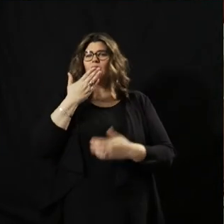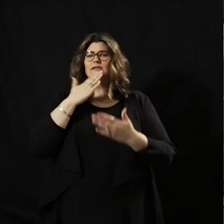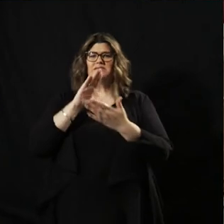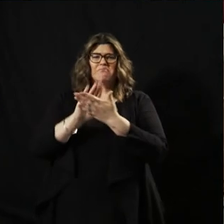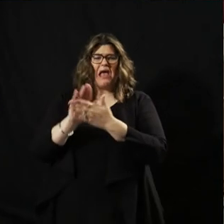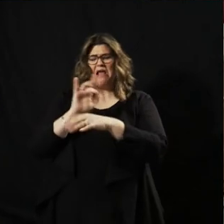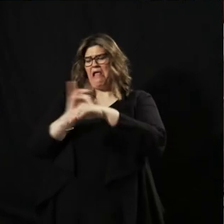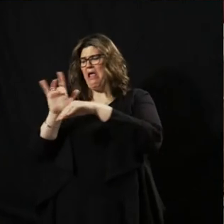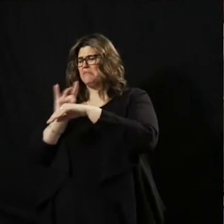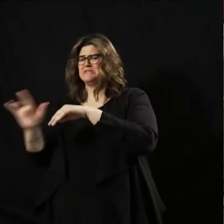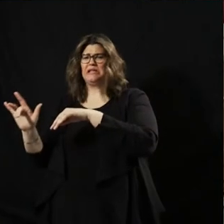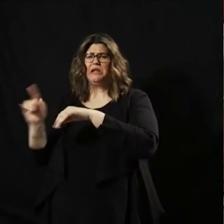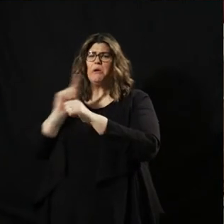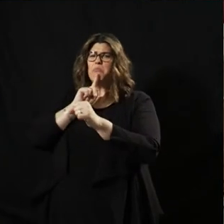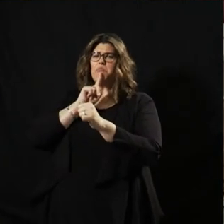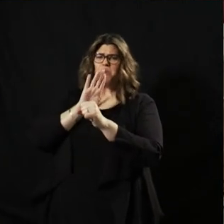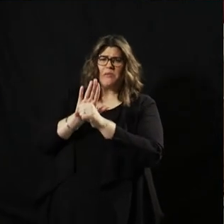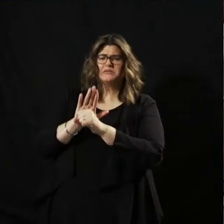empty show?